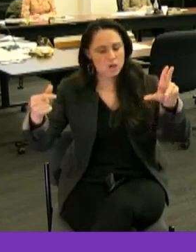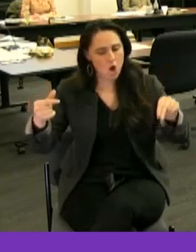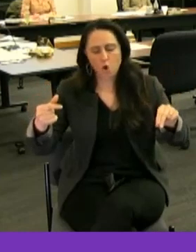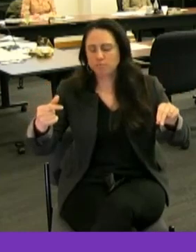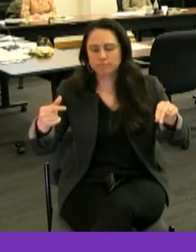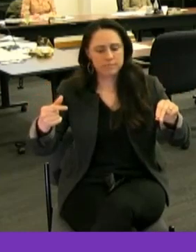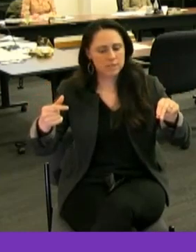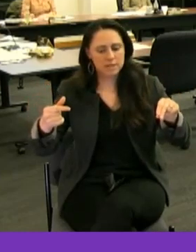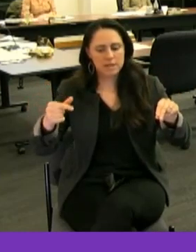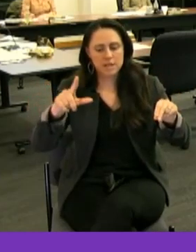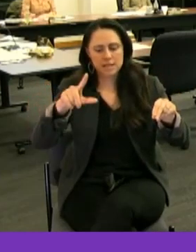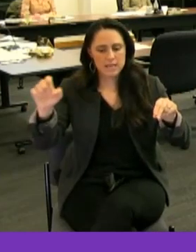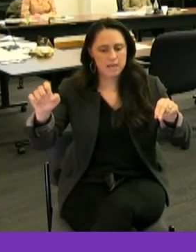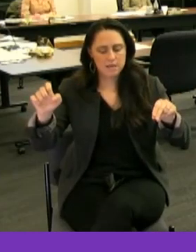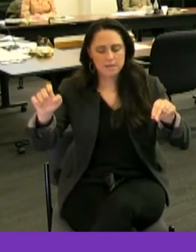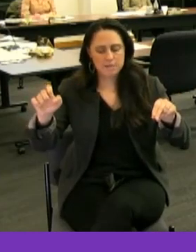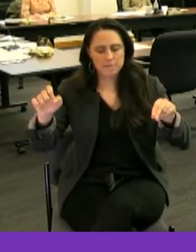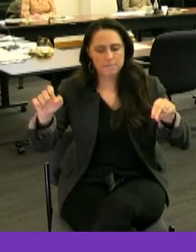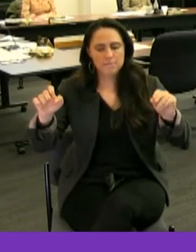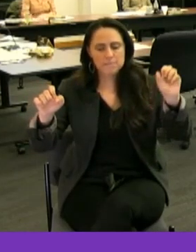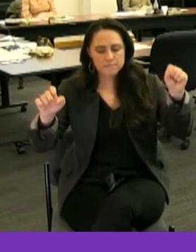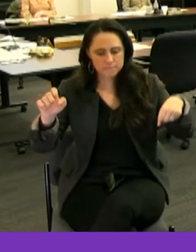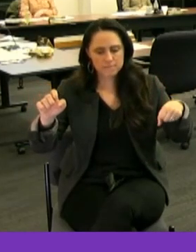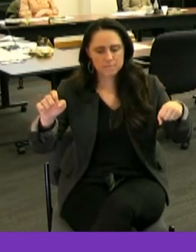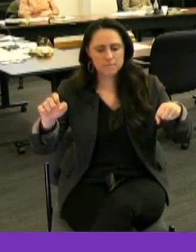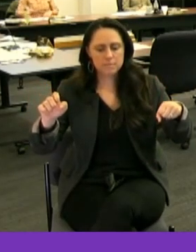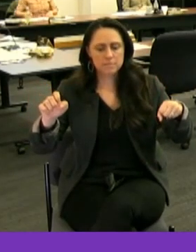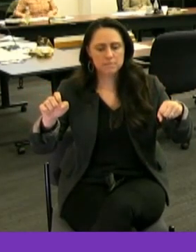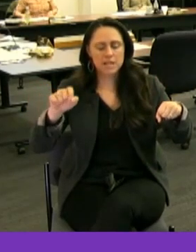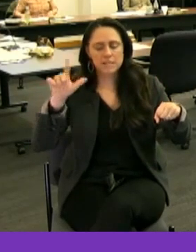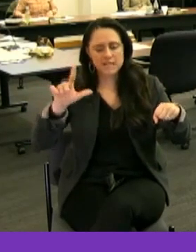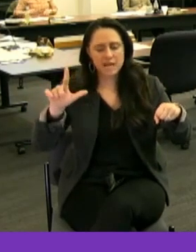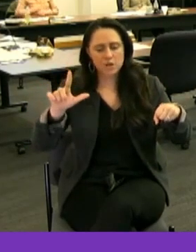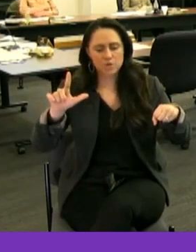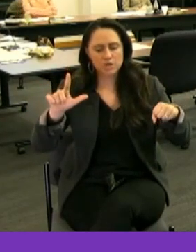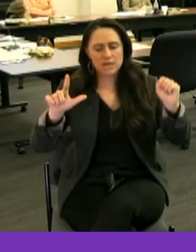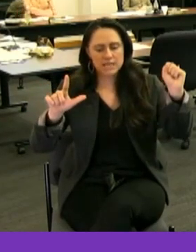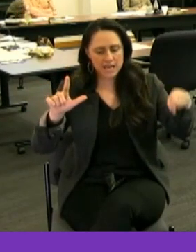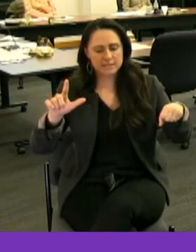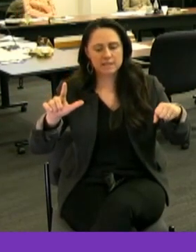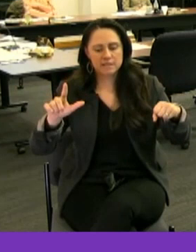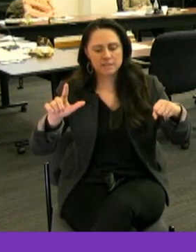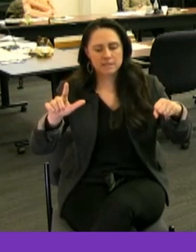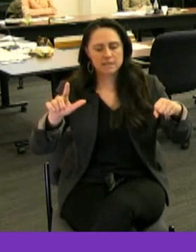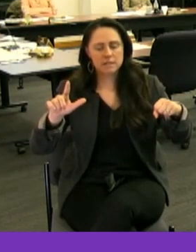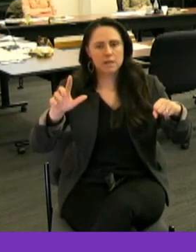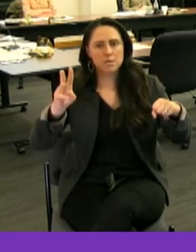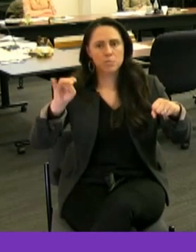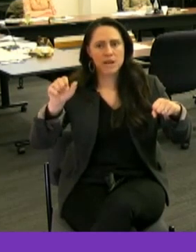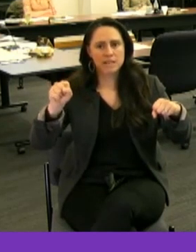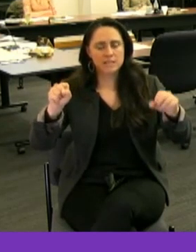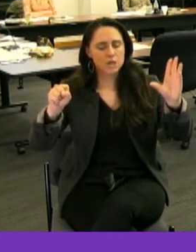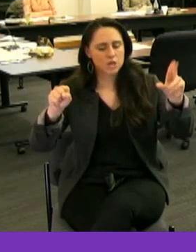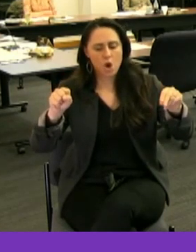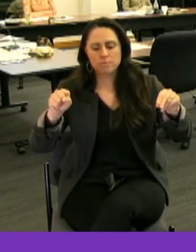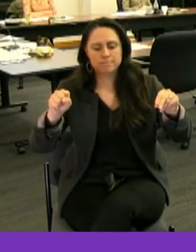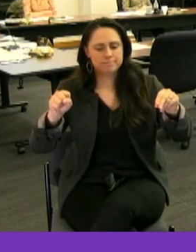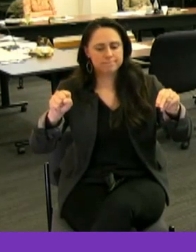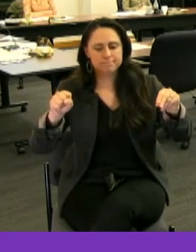No. Lee. Yes. Lozano. Yes. Morales.